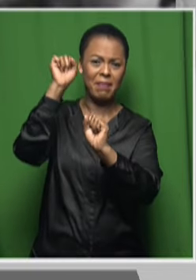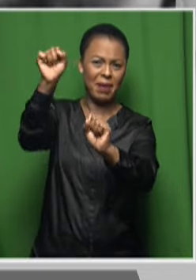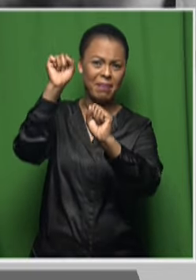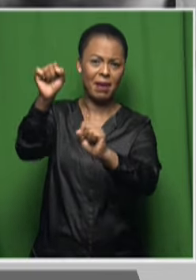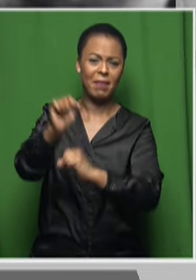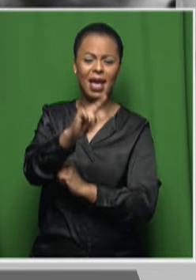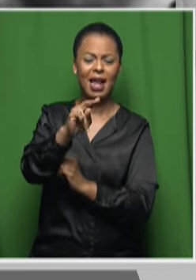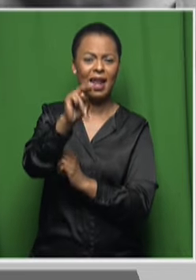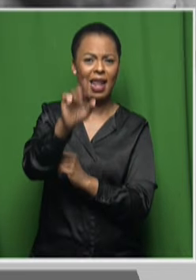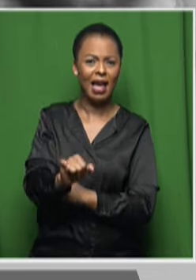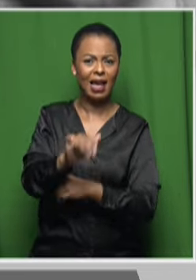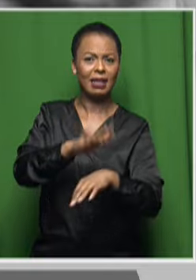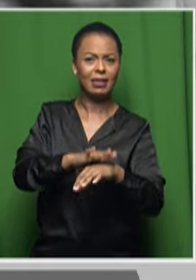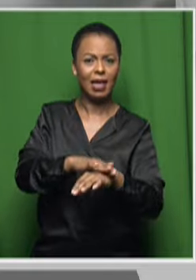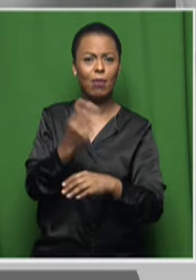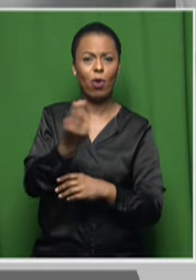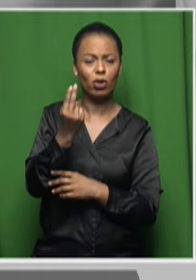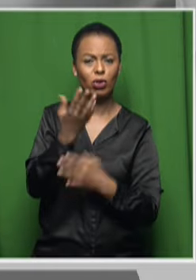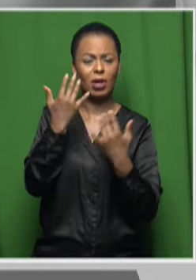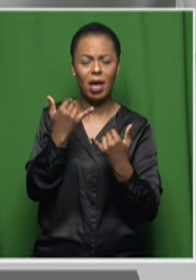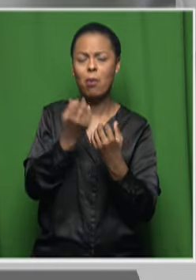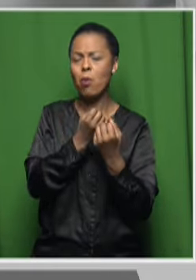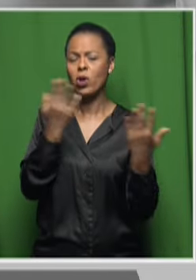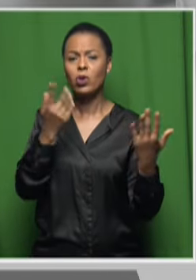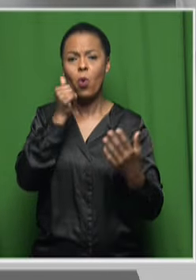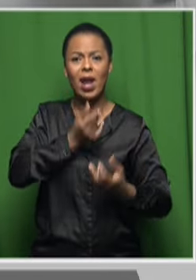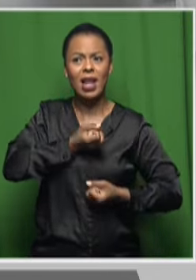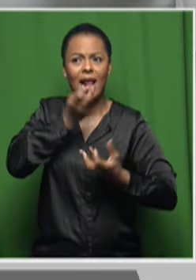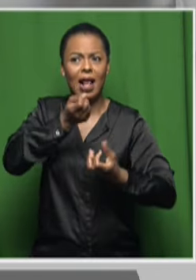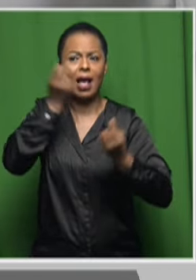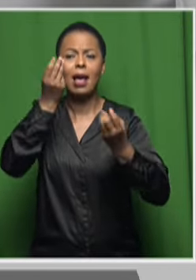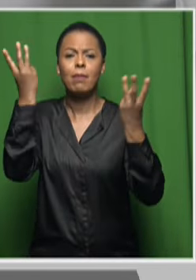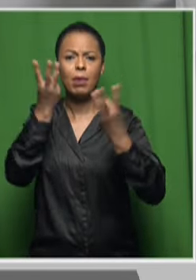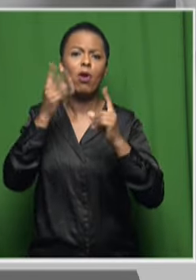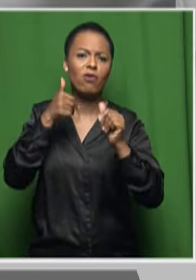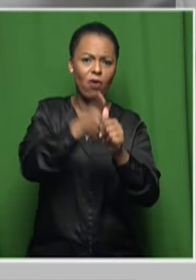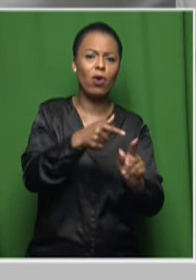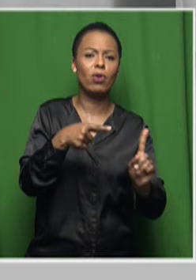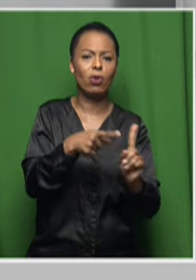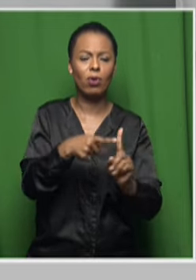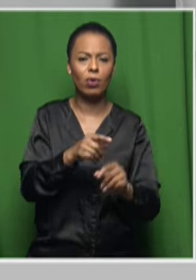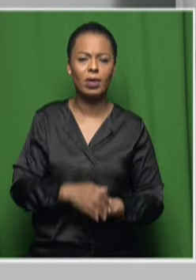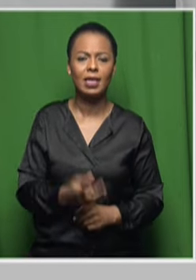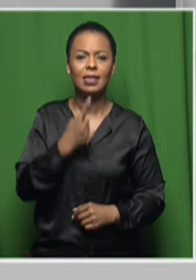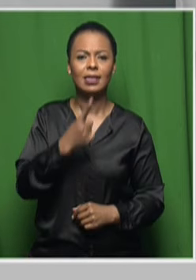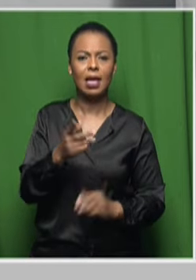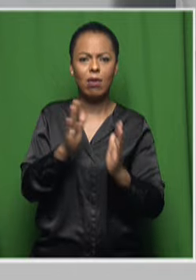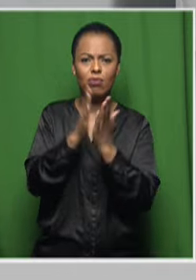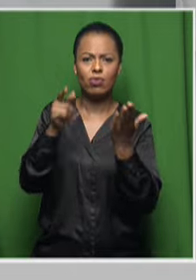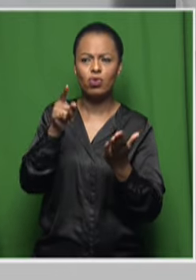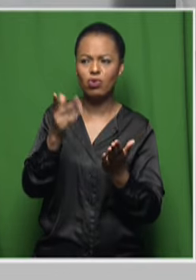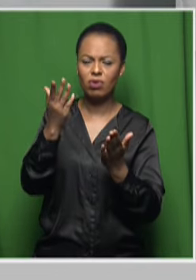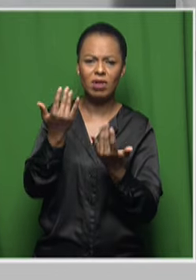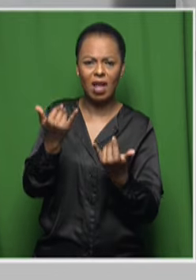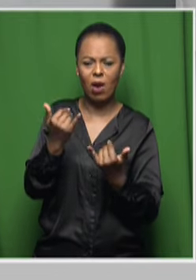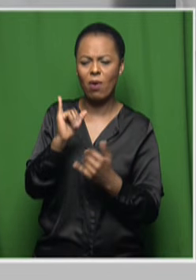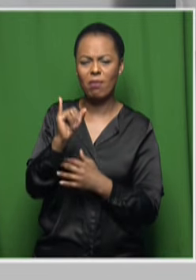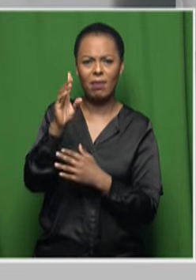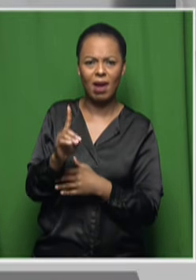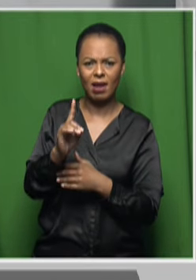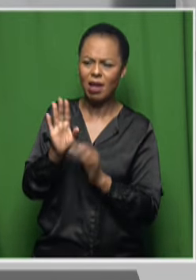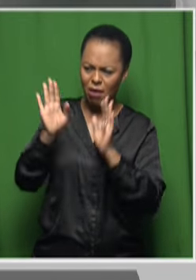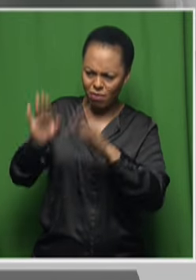one word and the masses followed. The man who told everybody that passbooks must be left at home, and then everybody